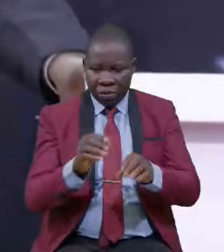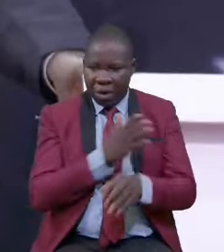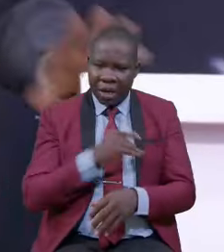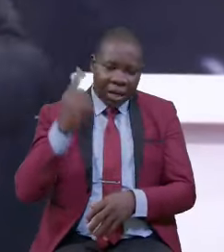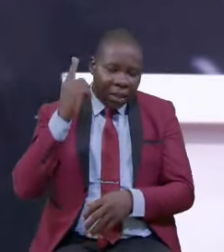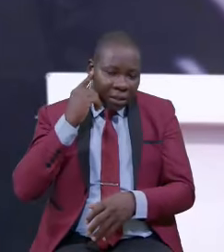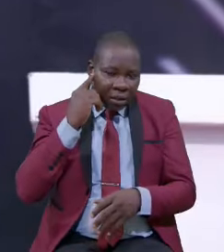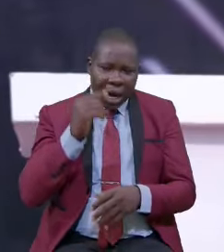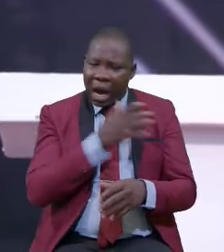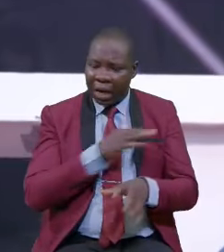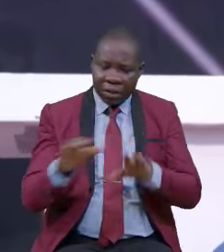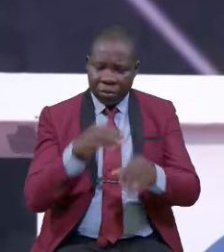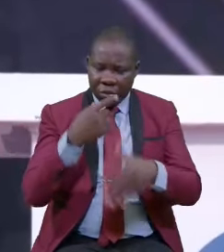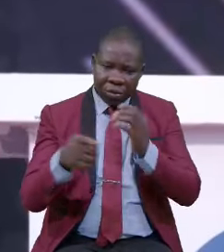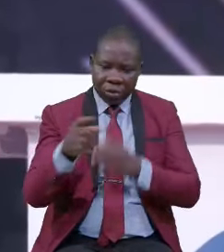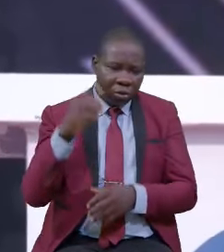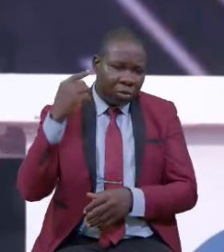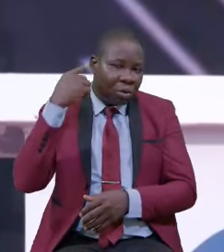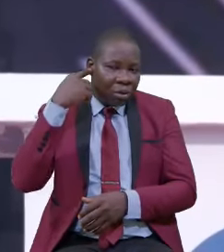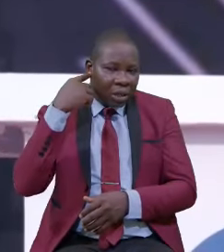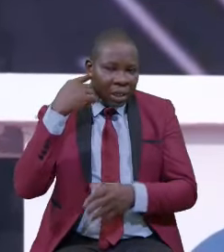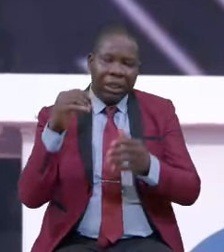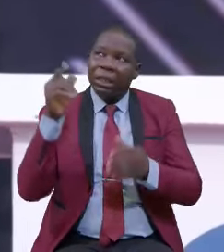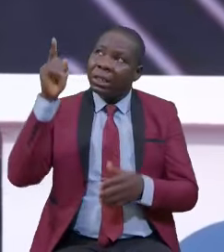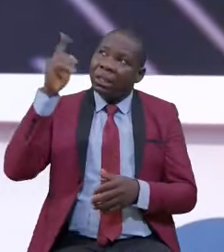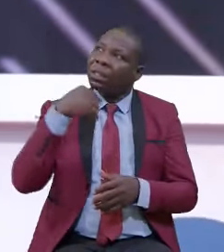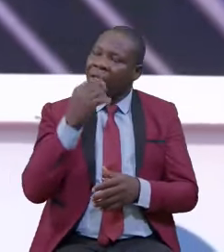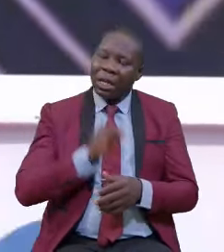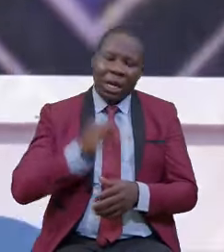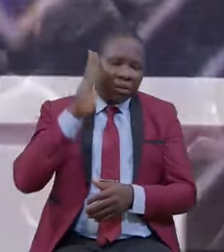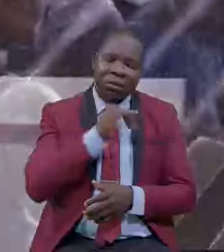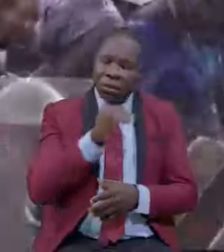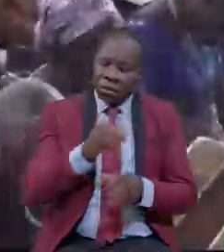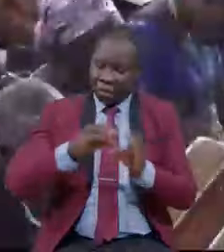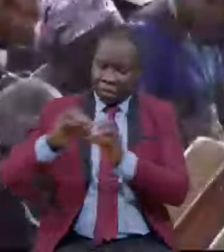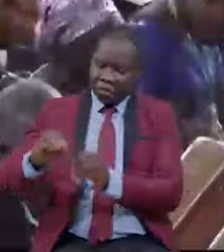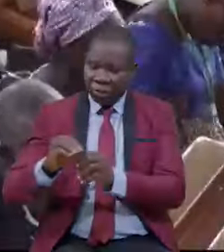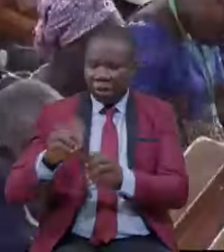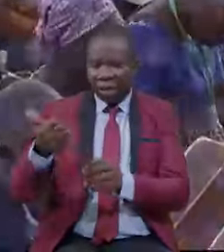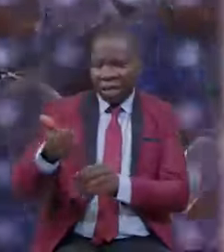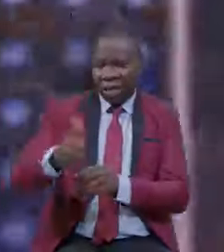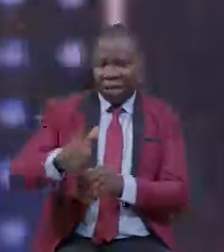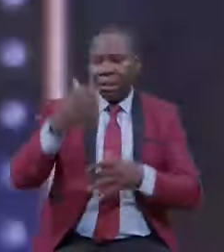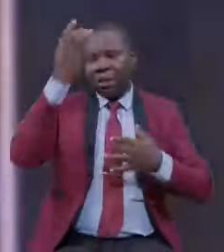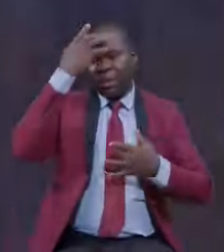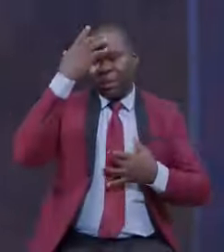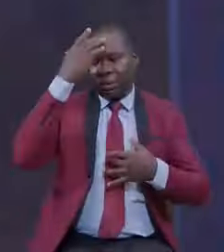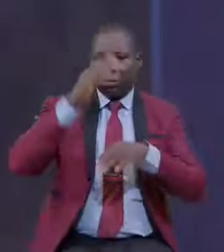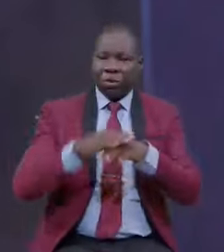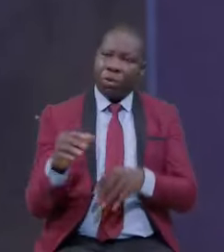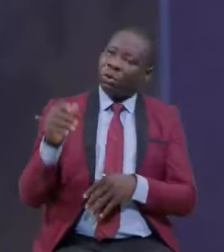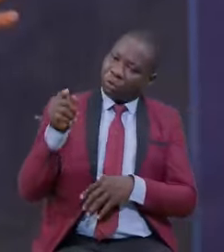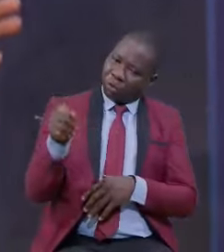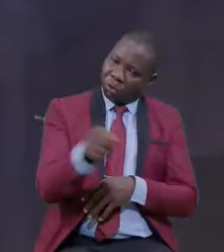hearing, it says, I'll put no disease upon you. Amen. Because I'm the